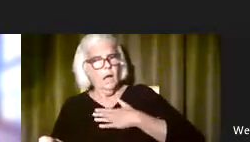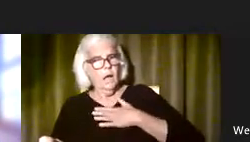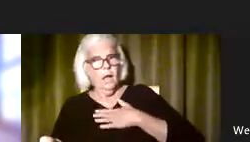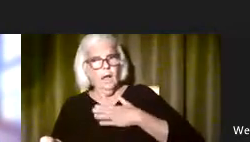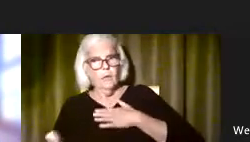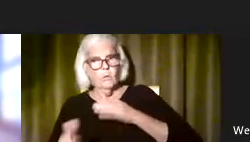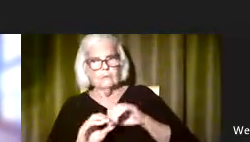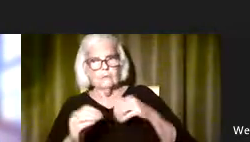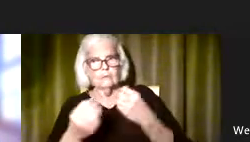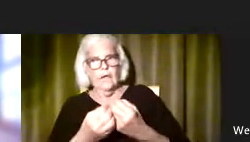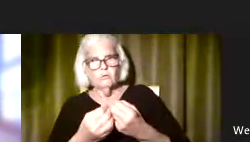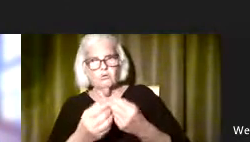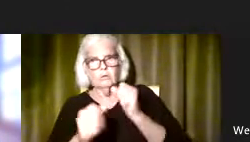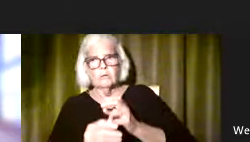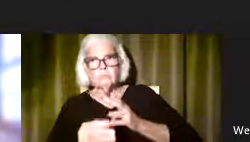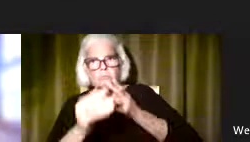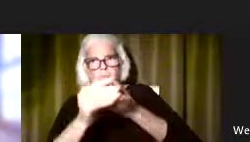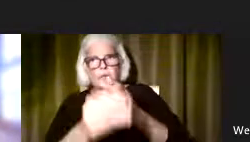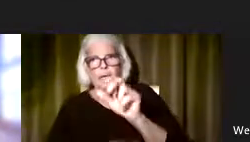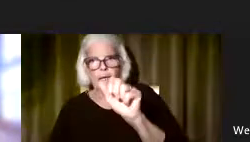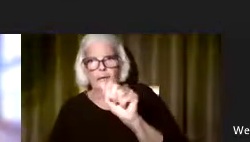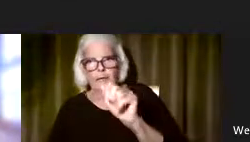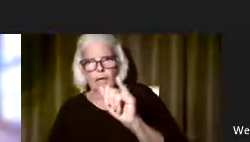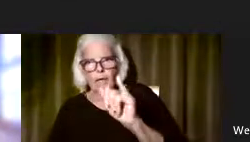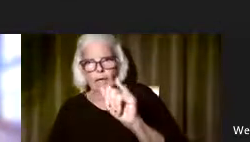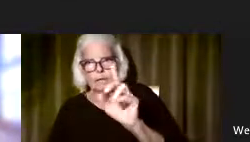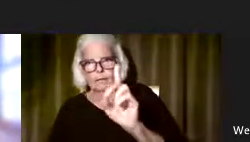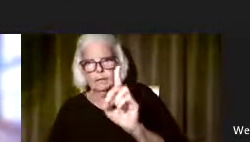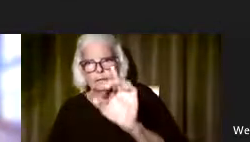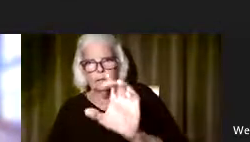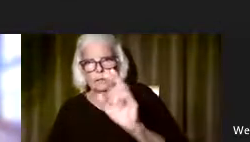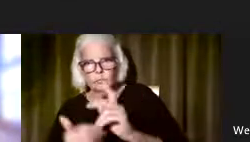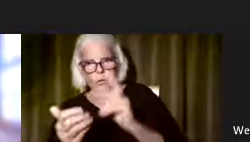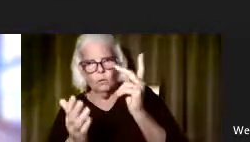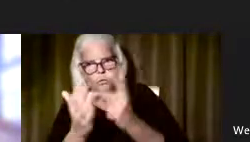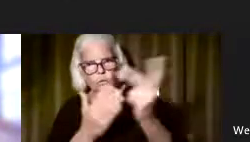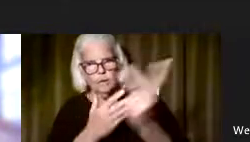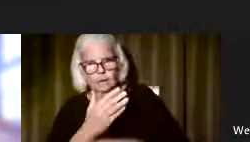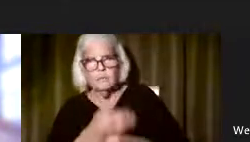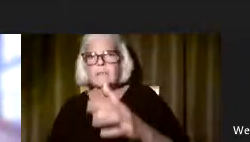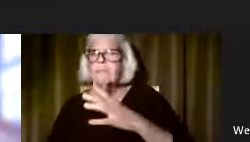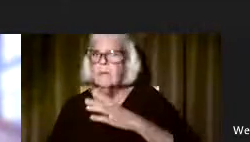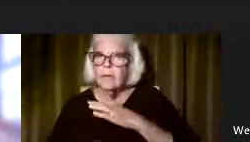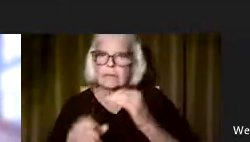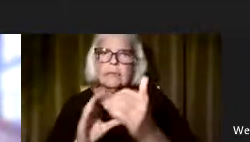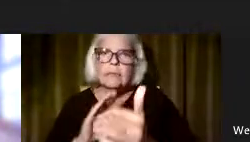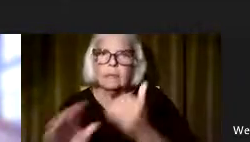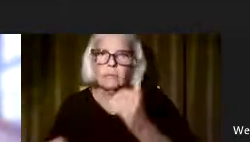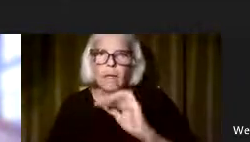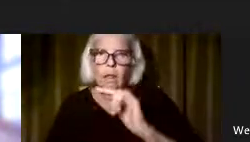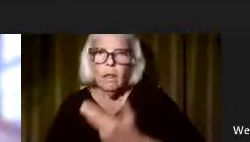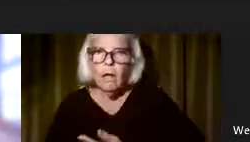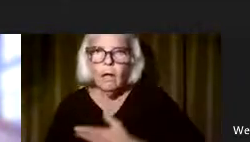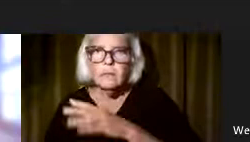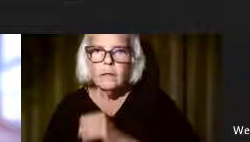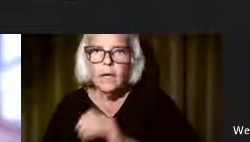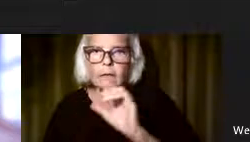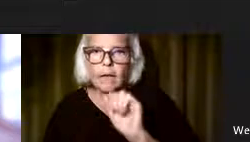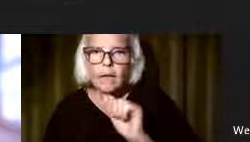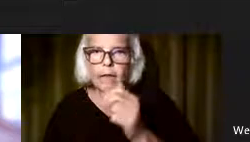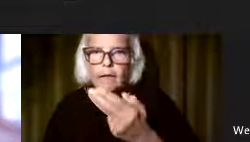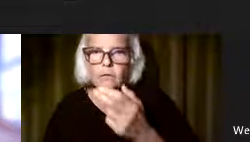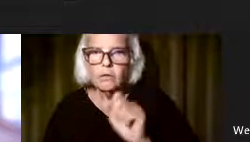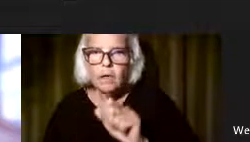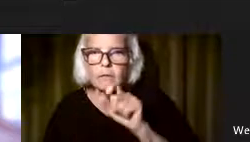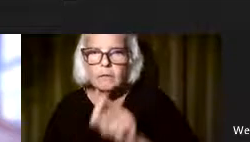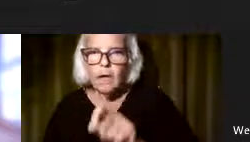please email us at the AHS COVID testing at vermont.gov. And maybe Anna, you can just drop that in the chat real quick.